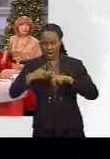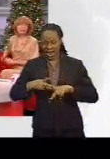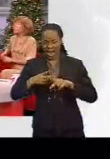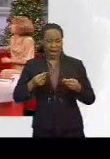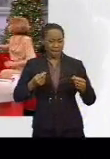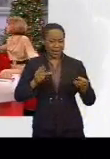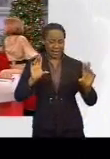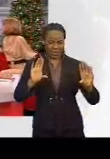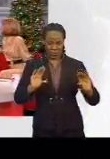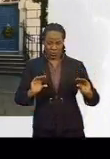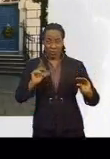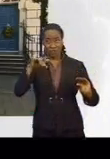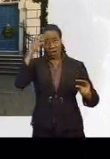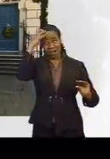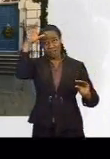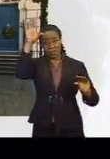in York for us this morning. Morning, Mike.